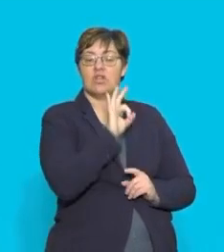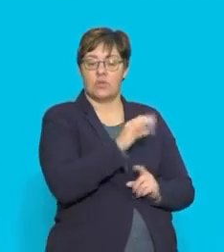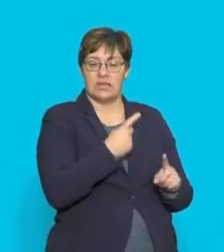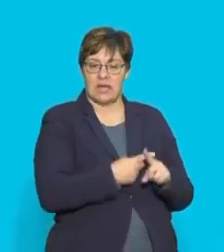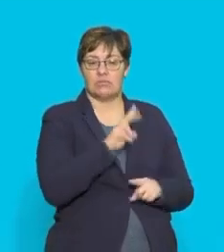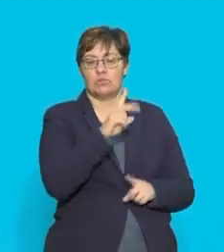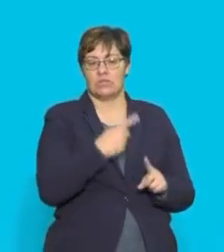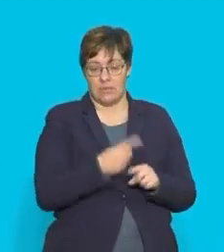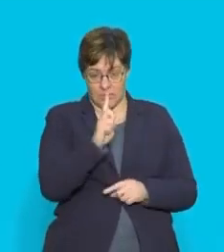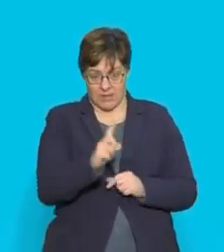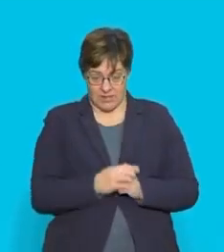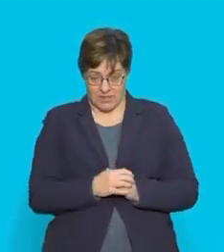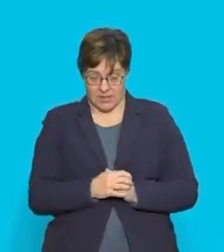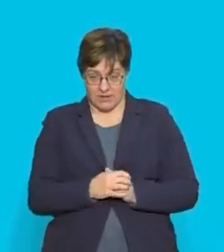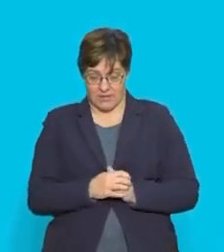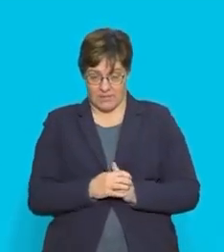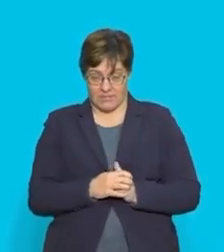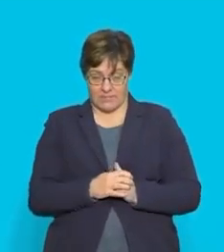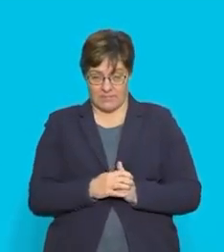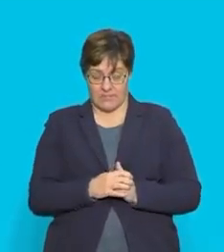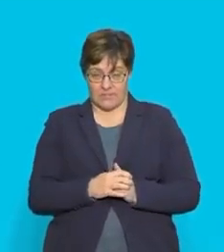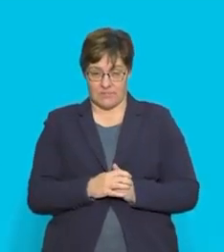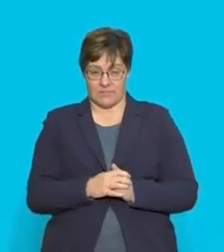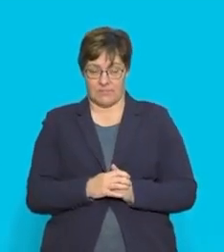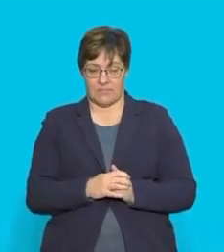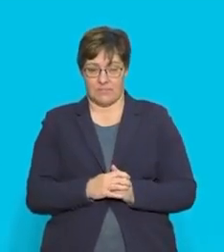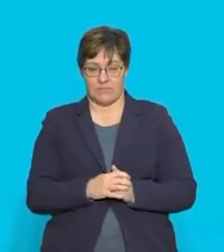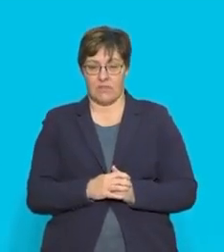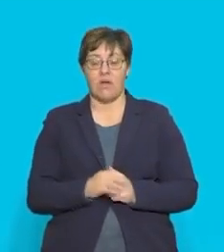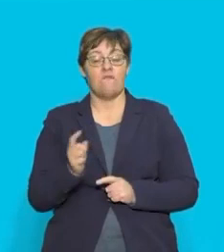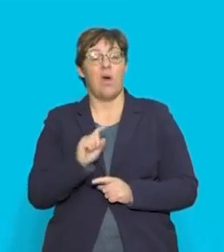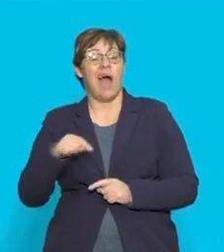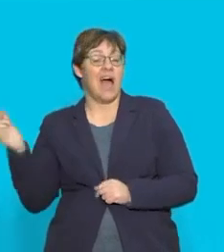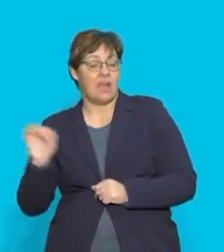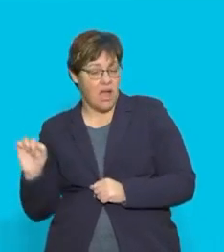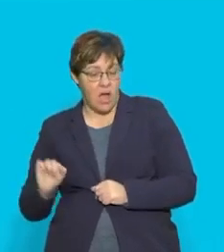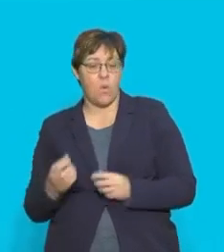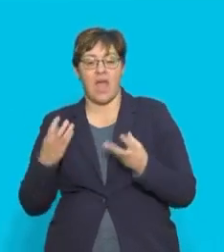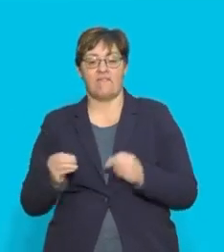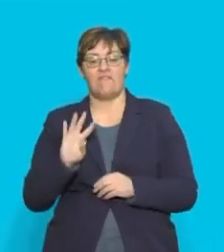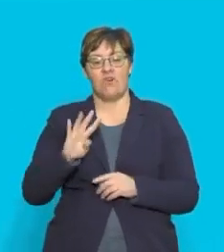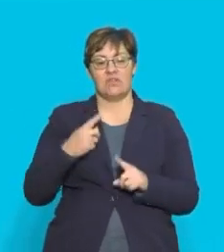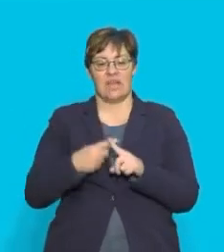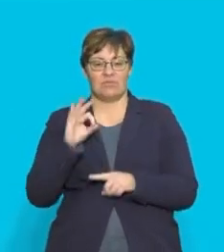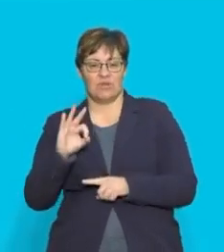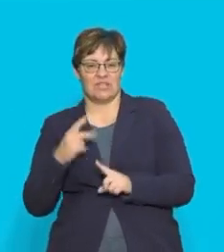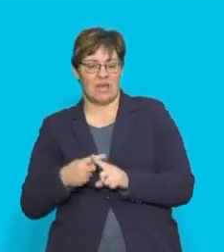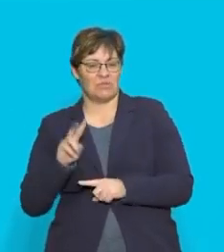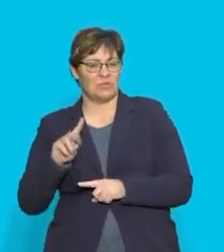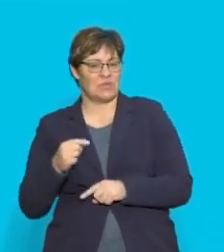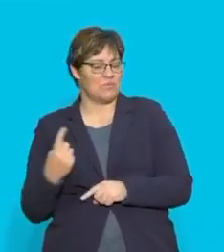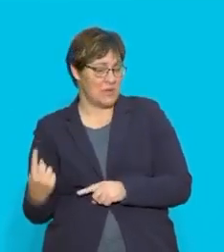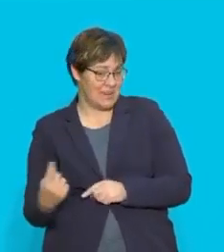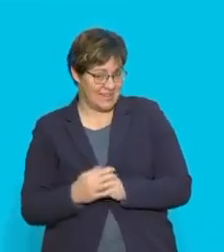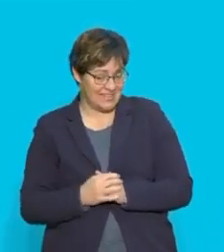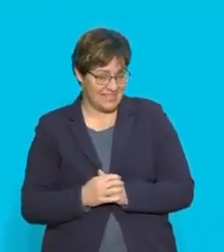1. Are we together? And for other cars, it's 4 times 3 times 2 times 1. And you